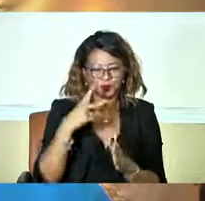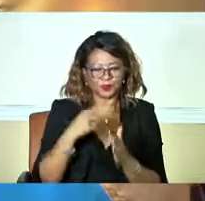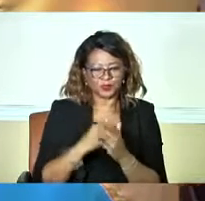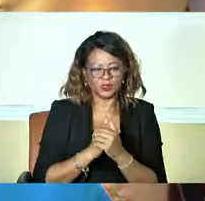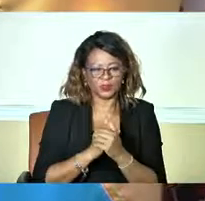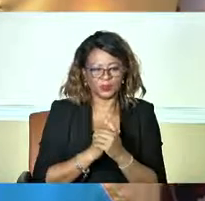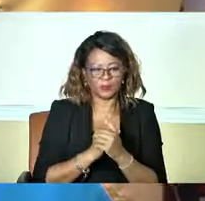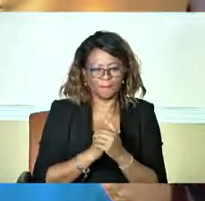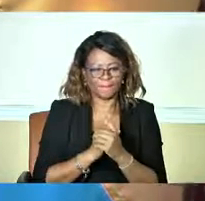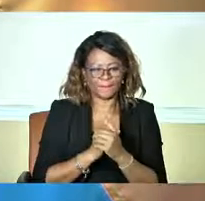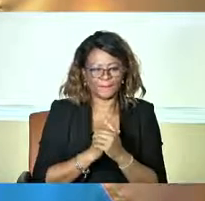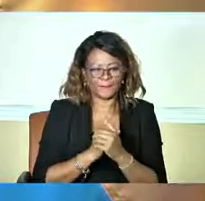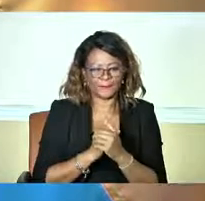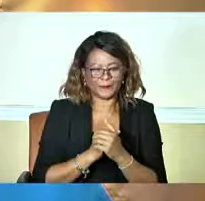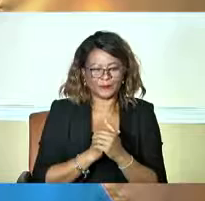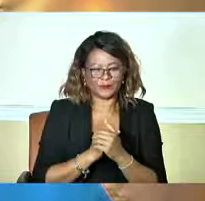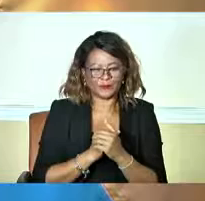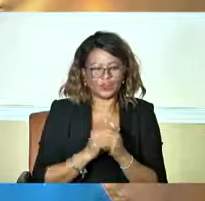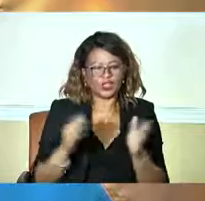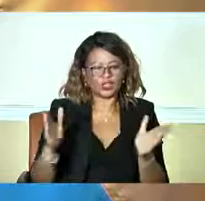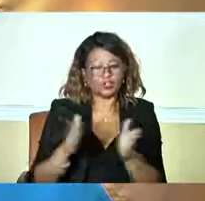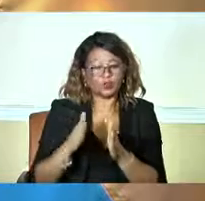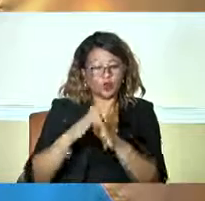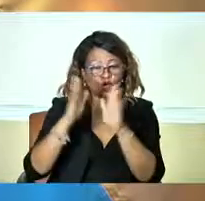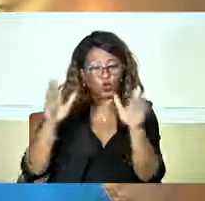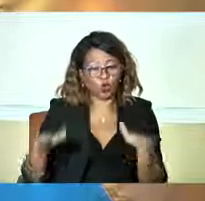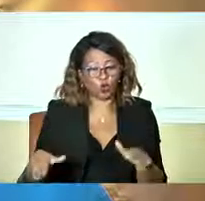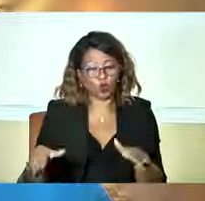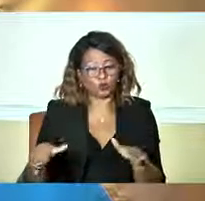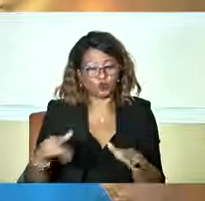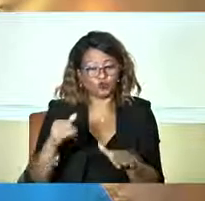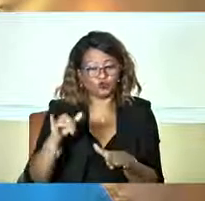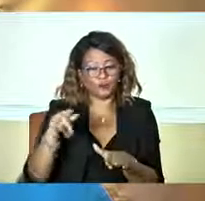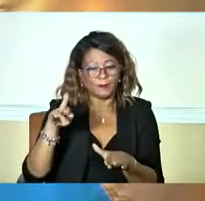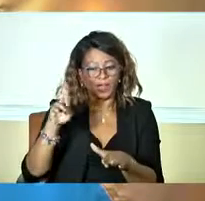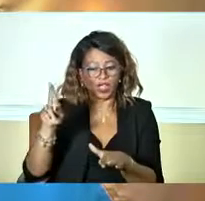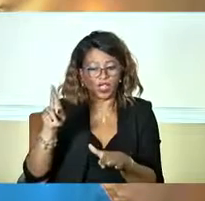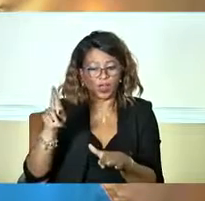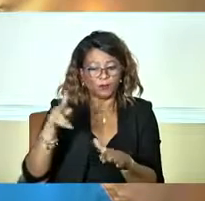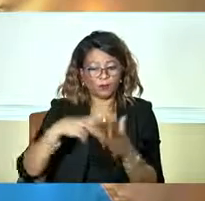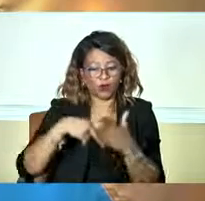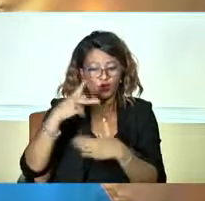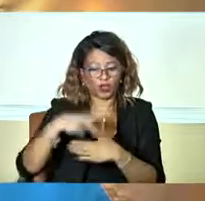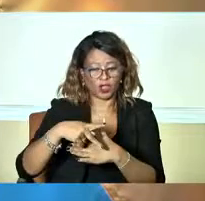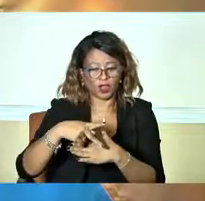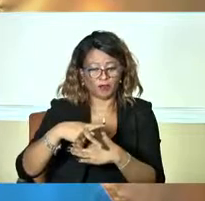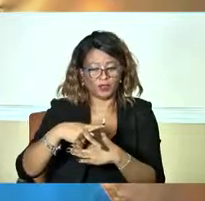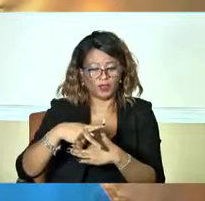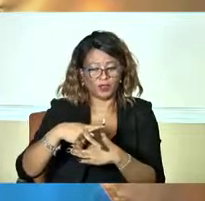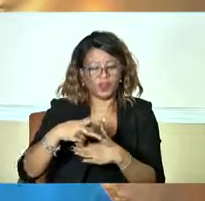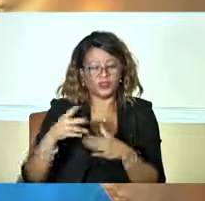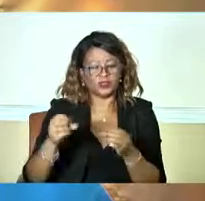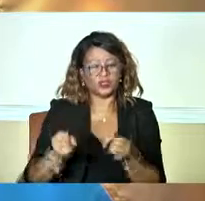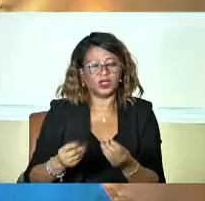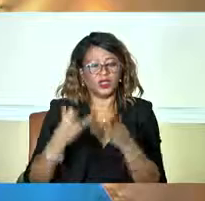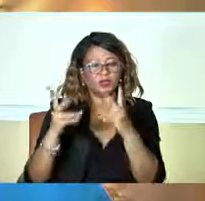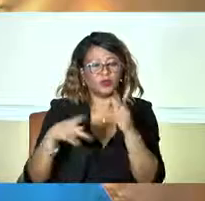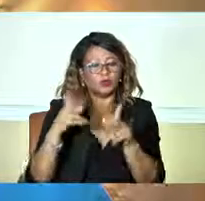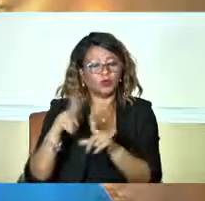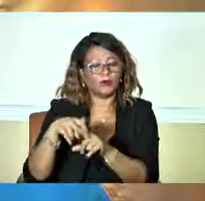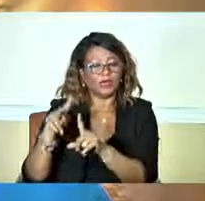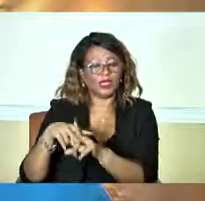is in regards to the small homes repairs program. I understand that there was an influx of people who